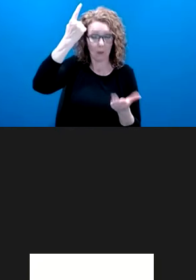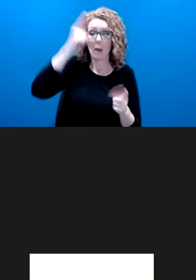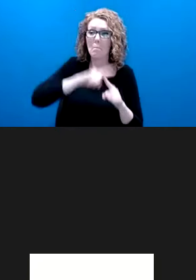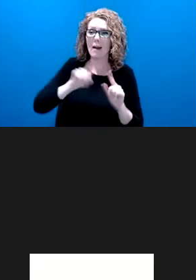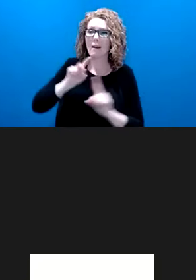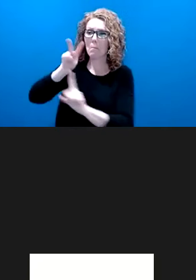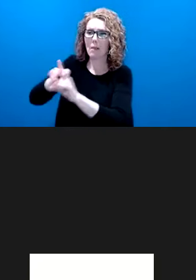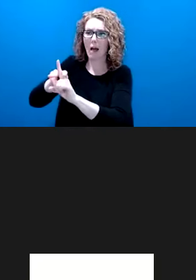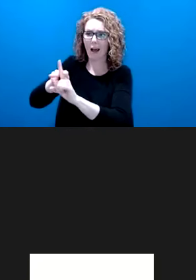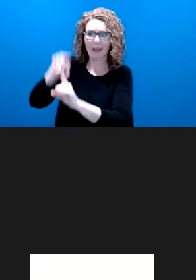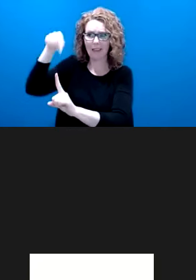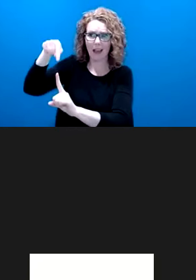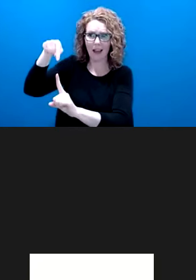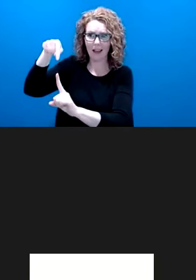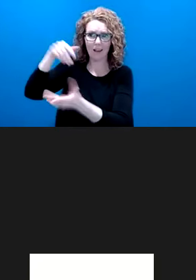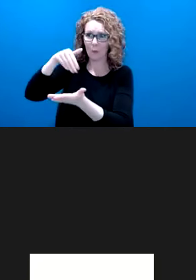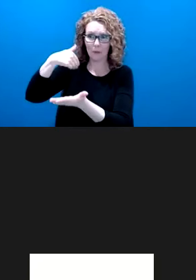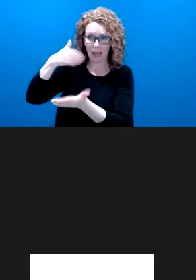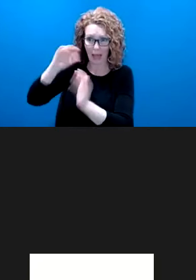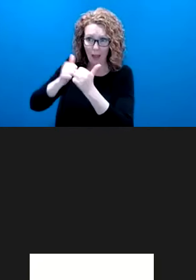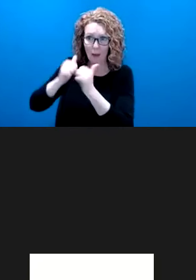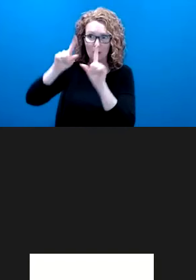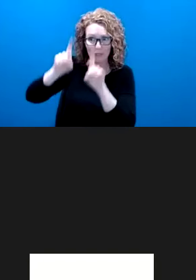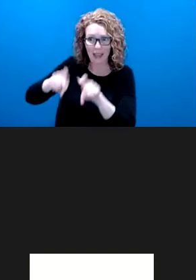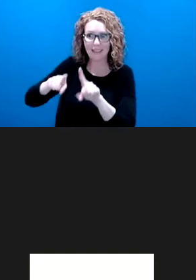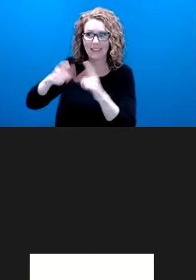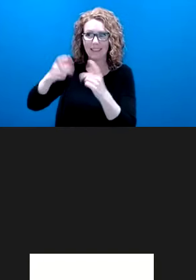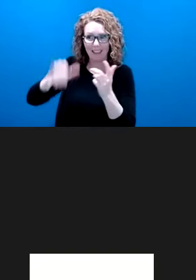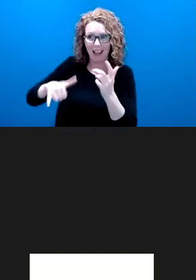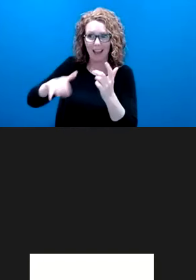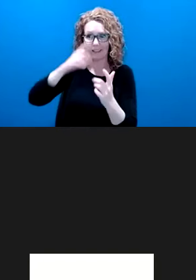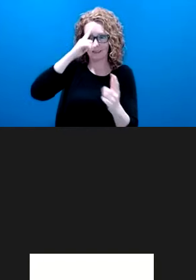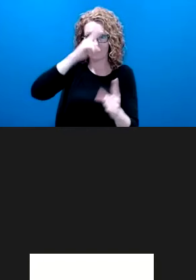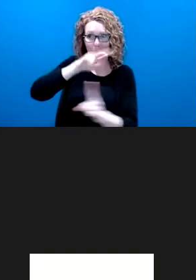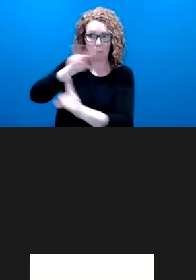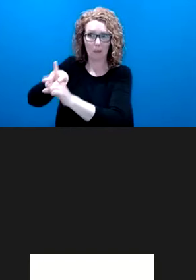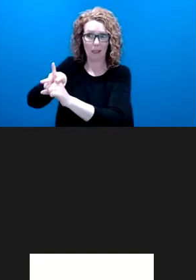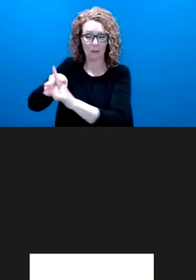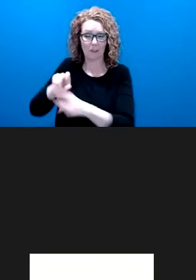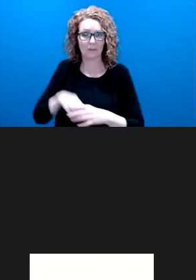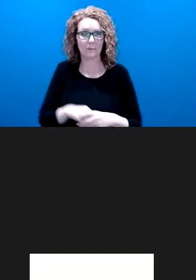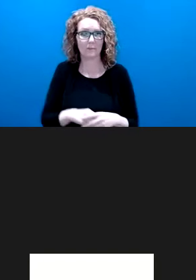new section is very, like I said, very much taken